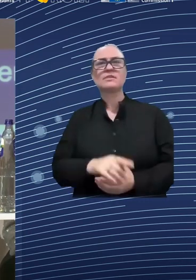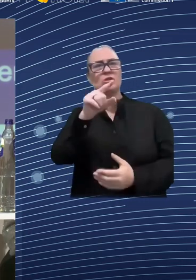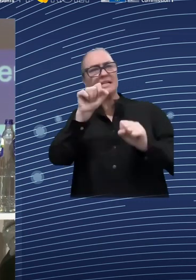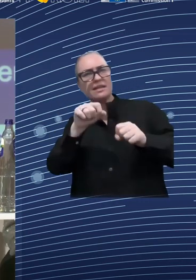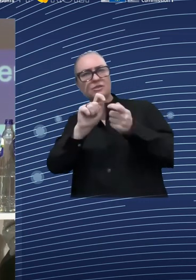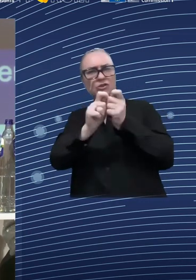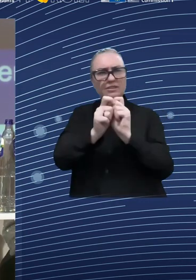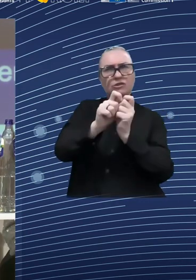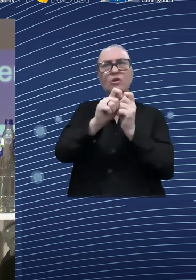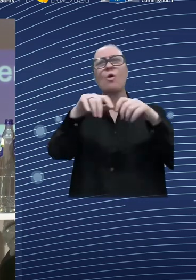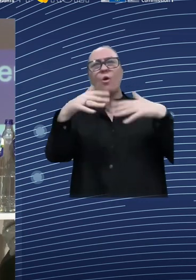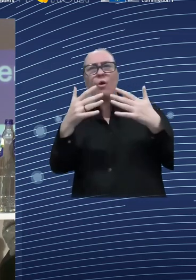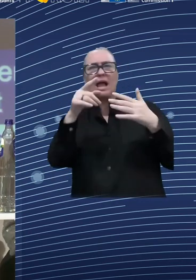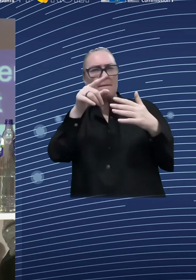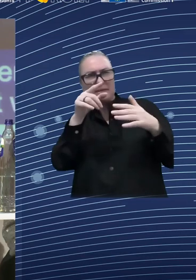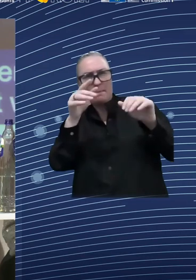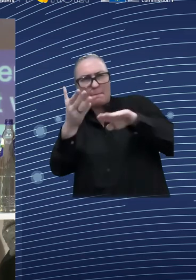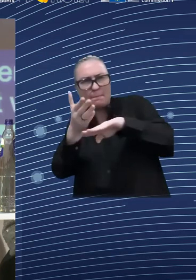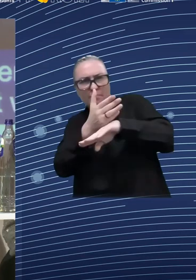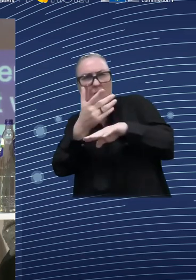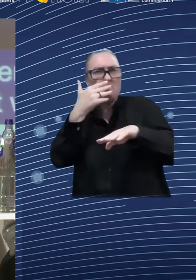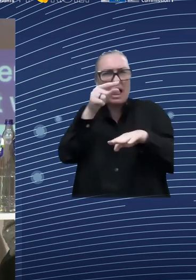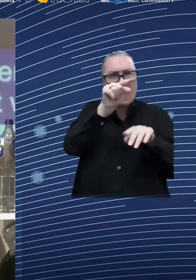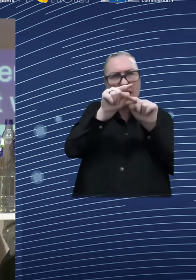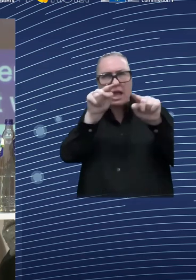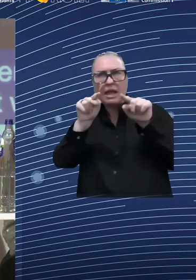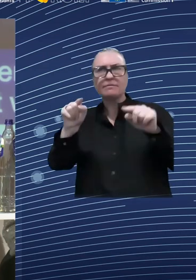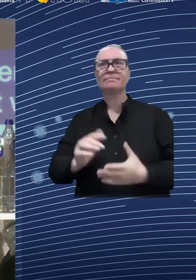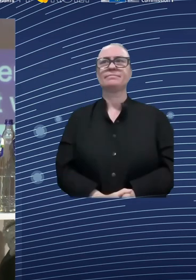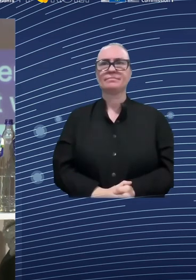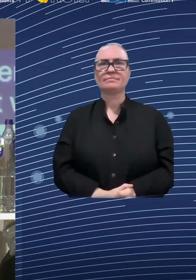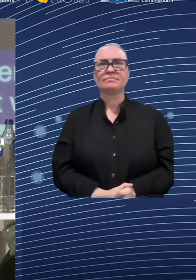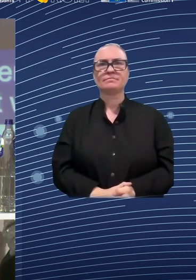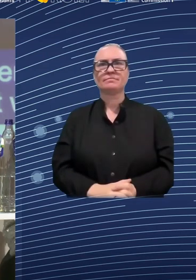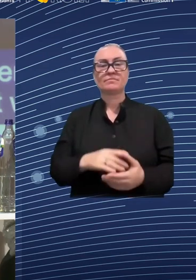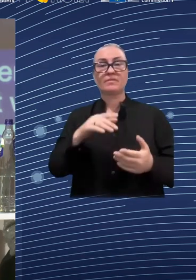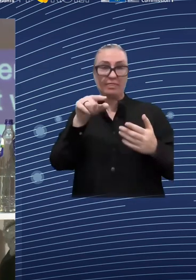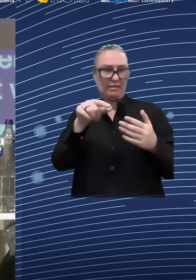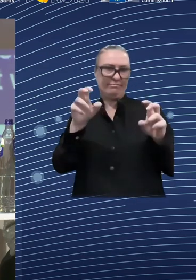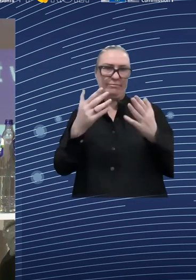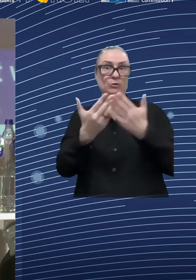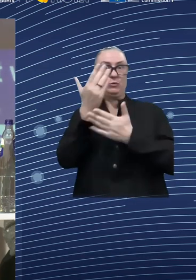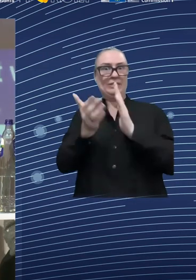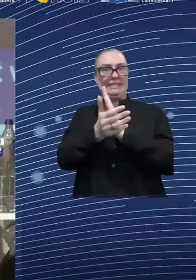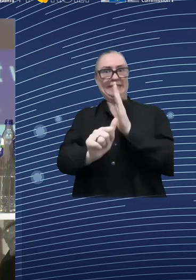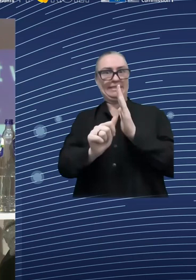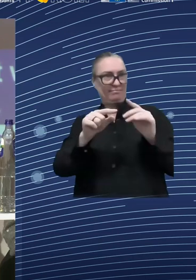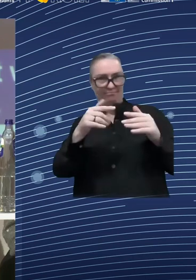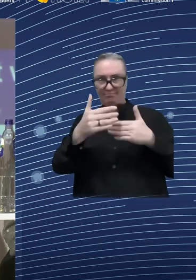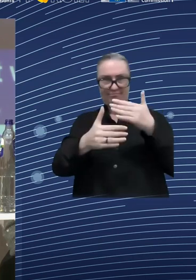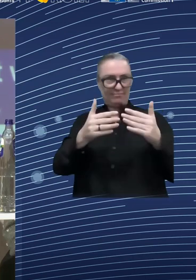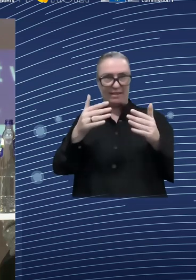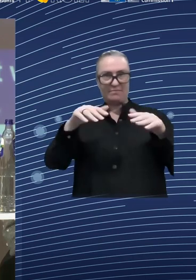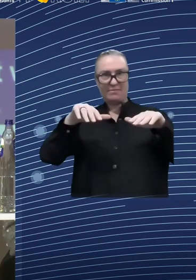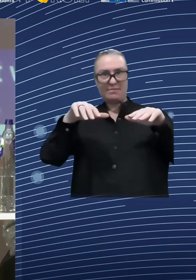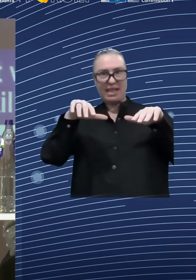tool for developing digital skills. We've got also to think about governance. For